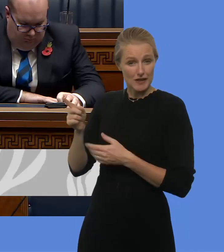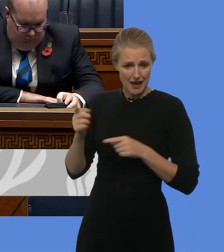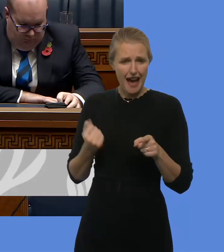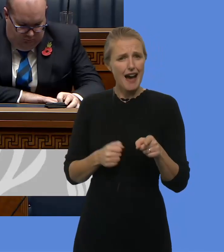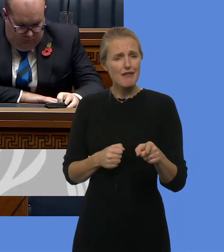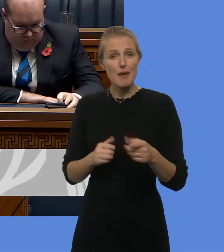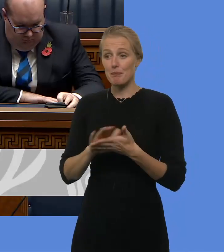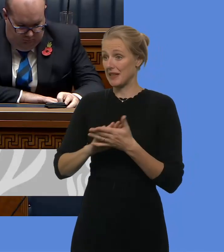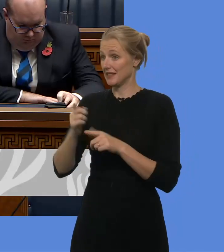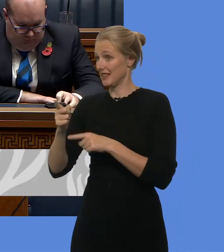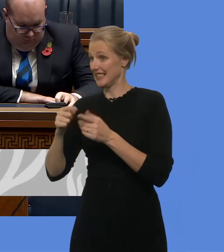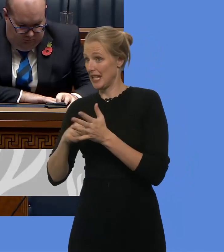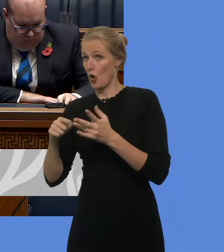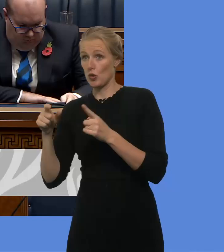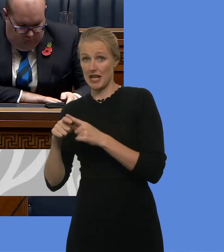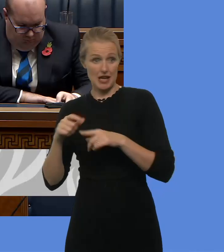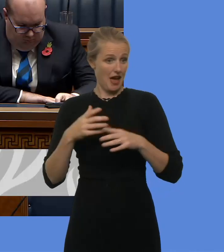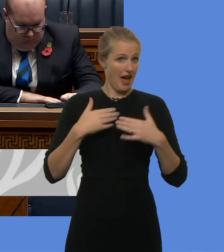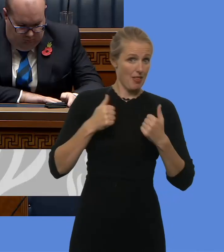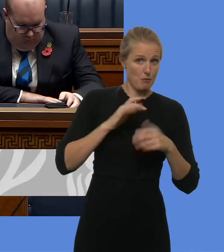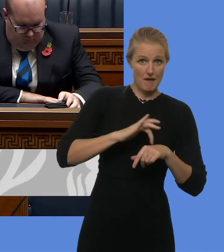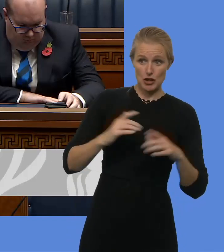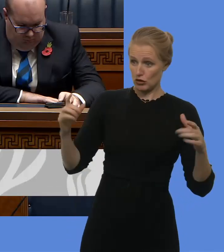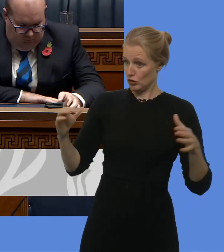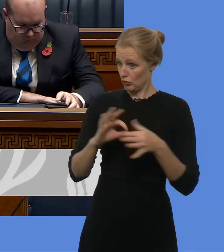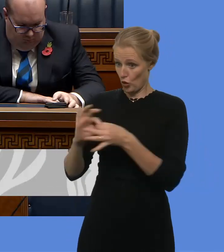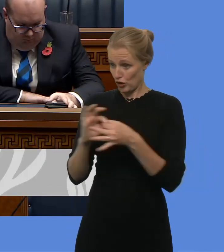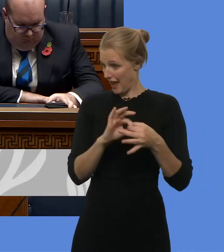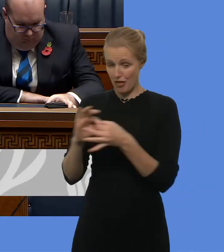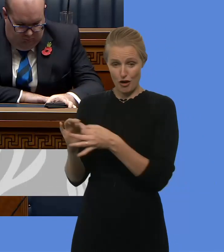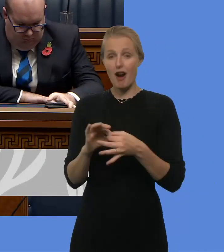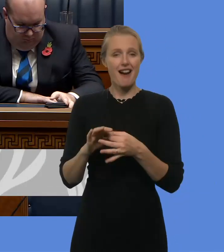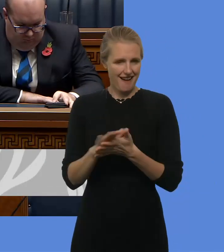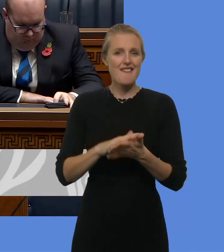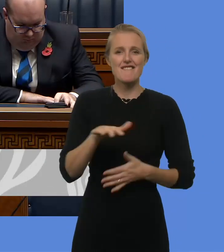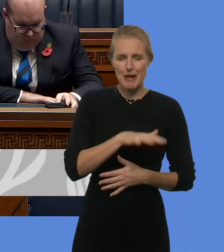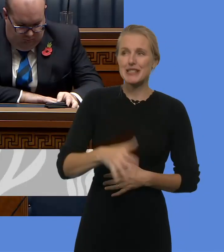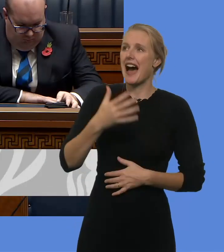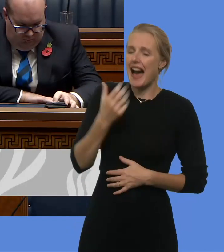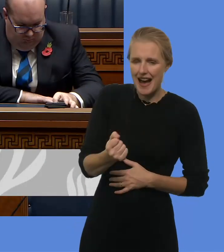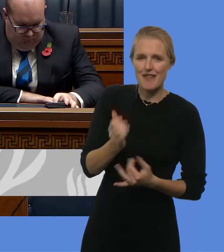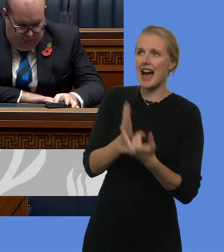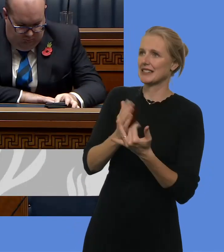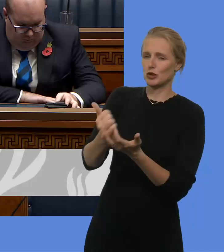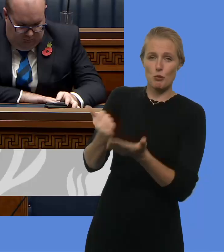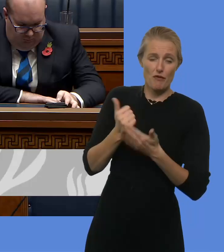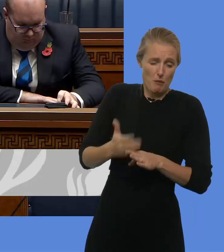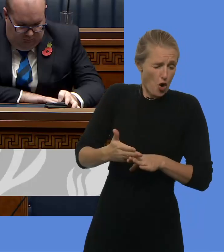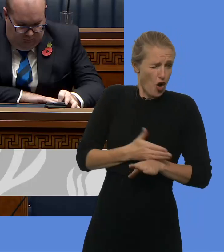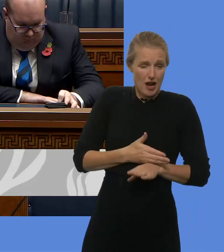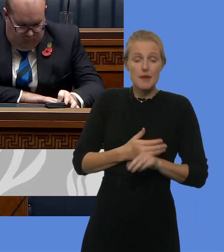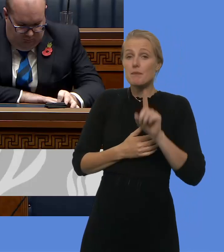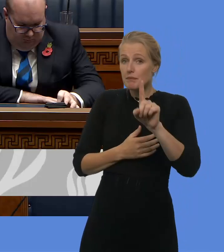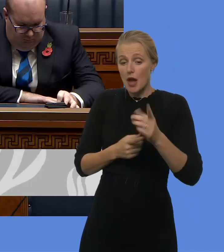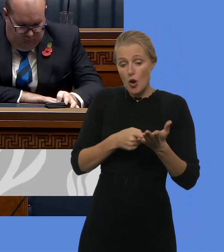with health professionals, ensures that families have access to this support at the very earliest opportunity. From referral to first